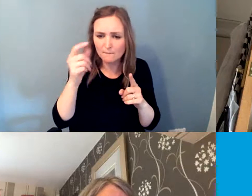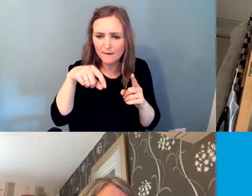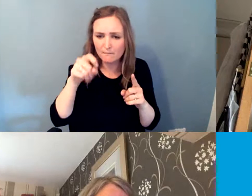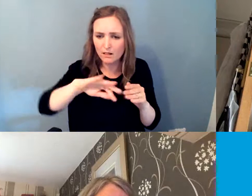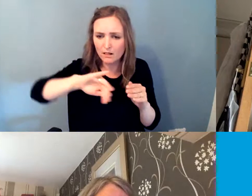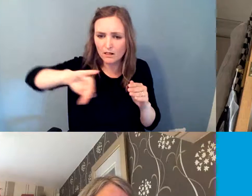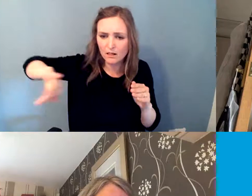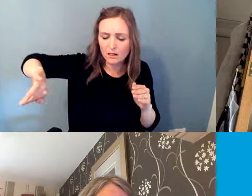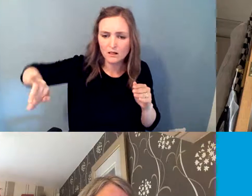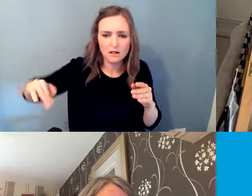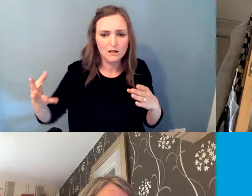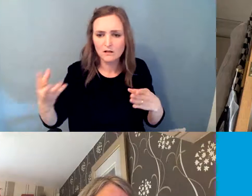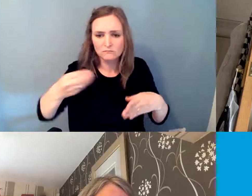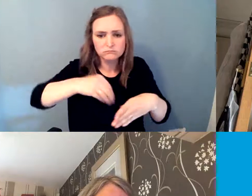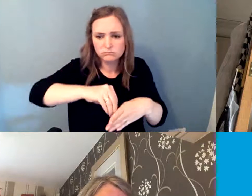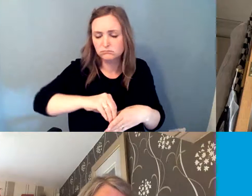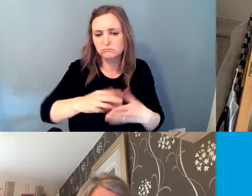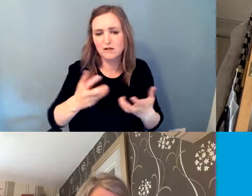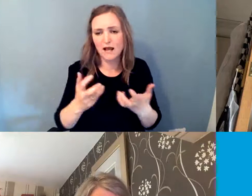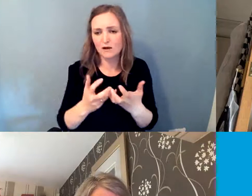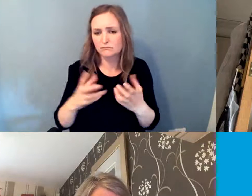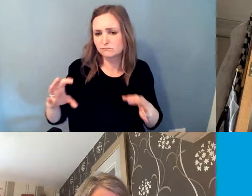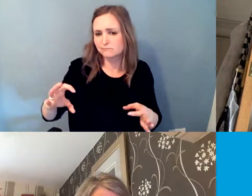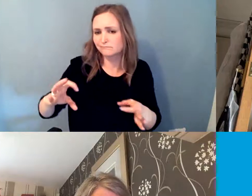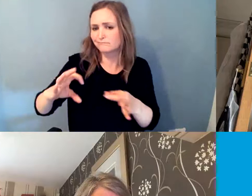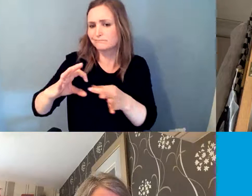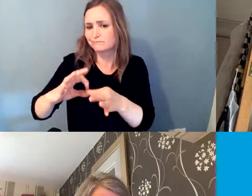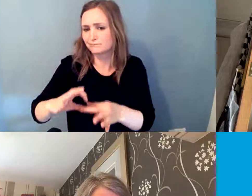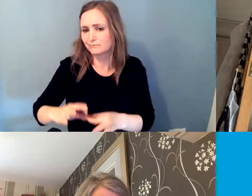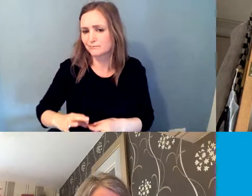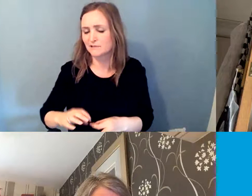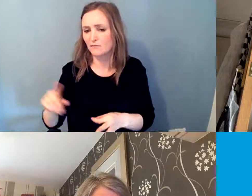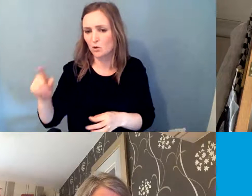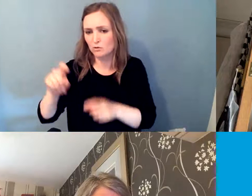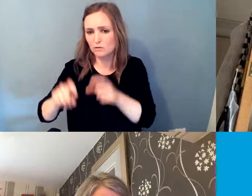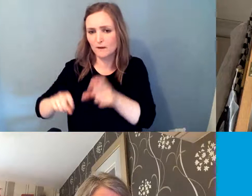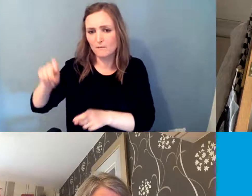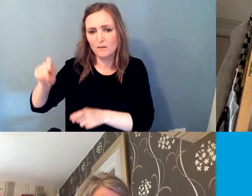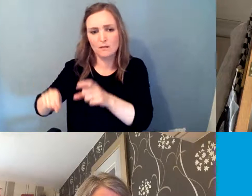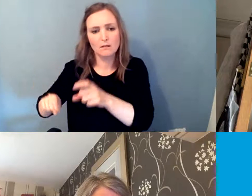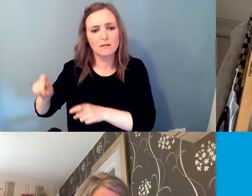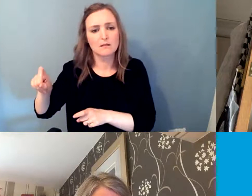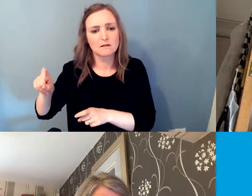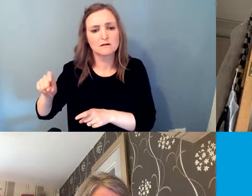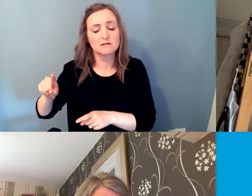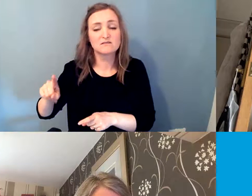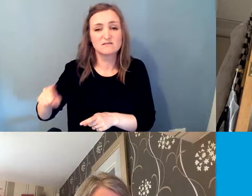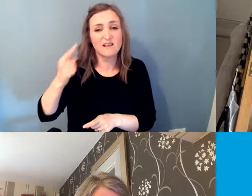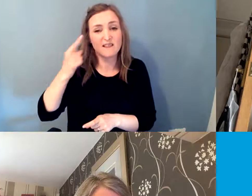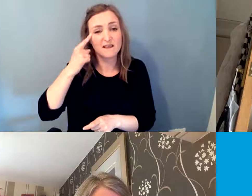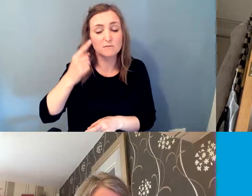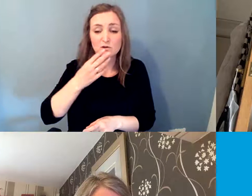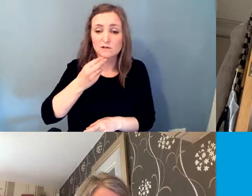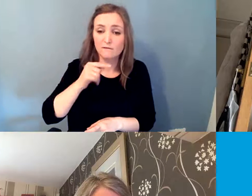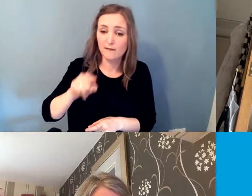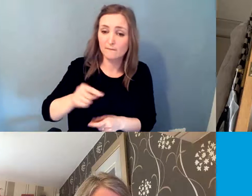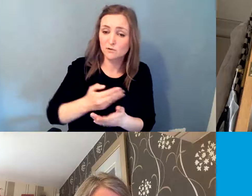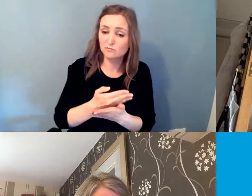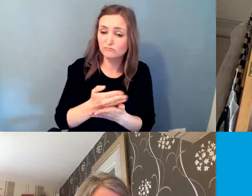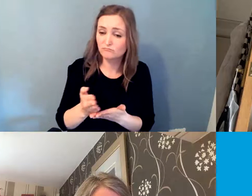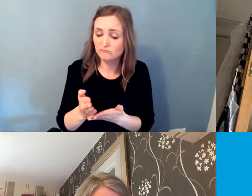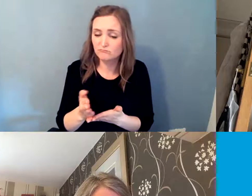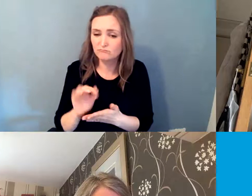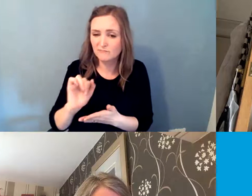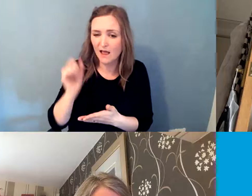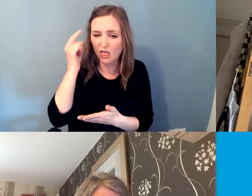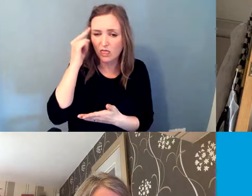session, without nominating my colleagues for this, but I think it'd be really useful for them to share, you know, their thoughts on it and